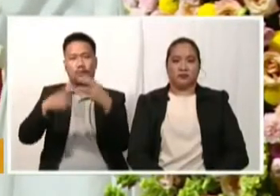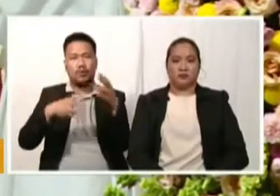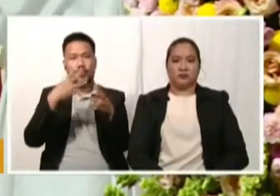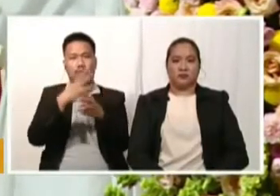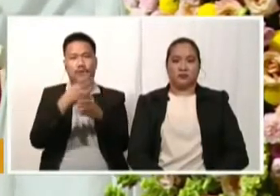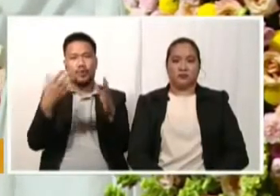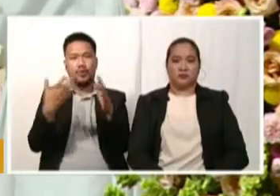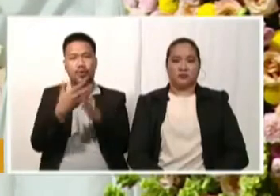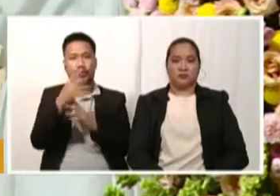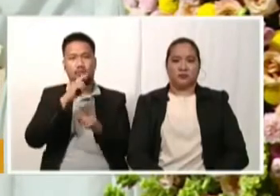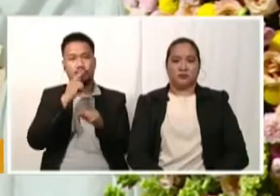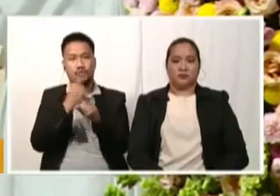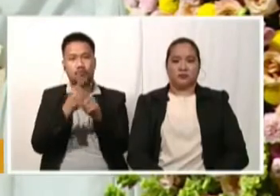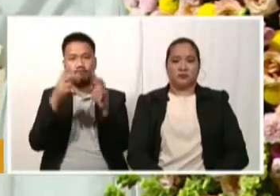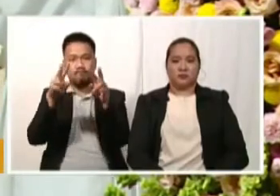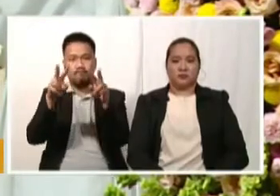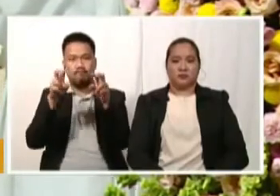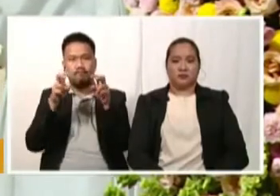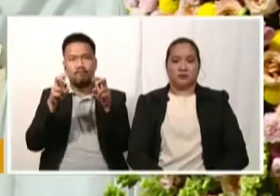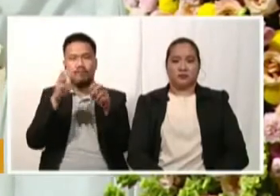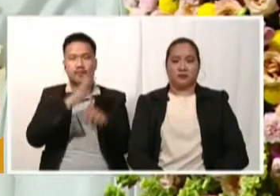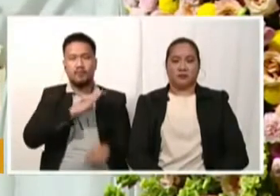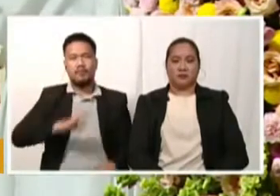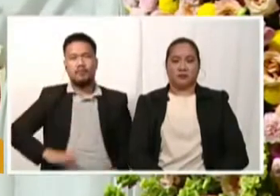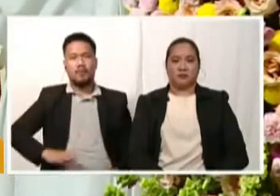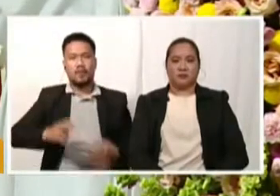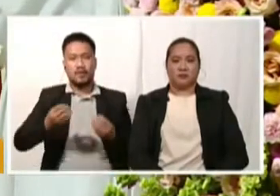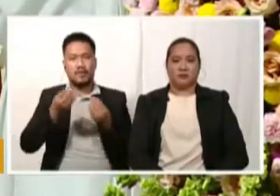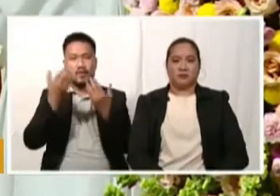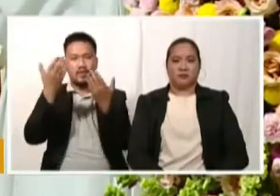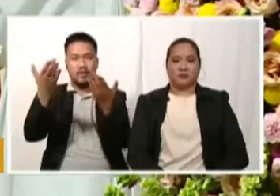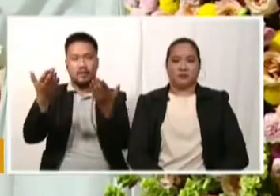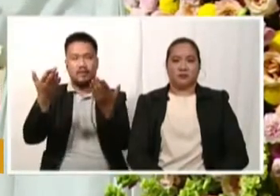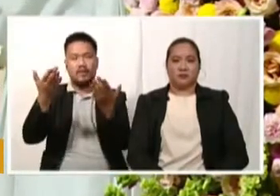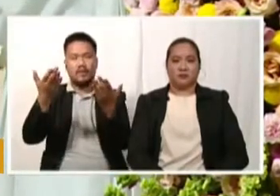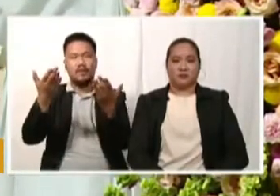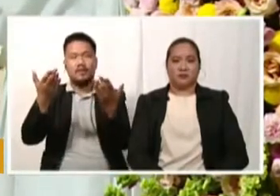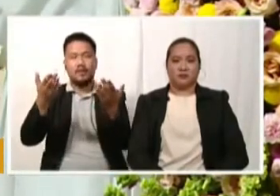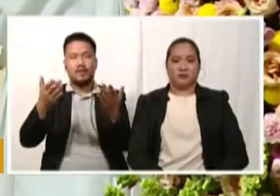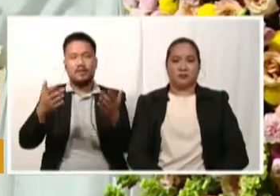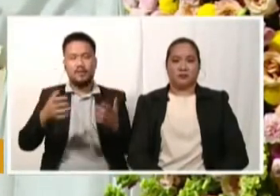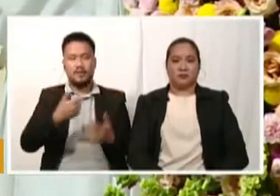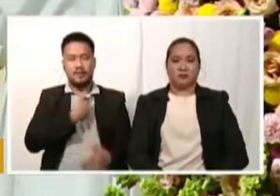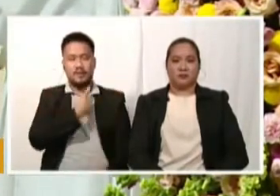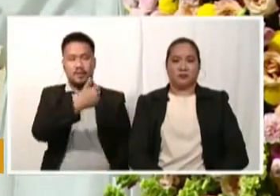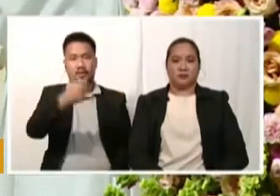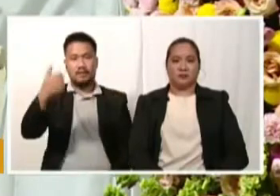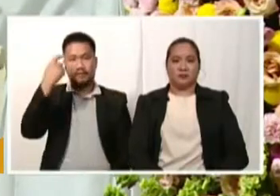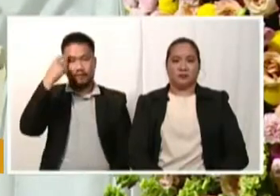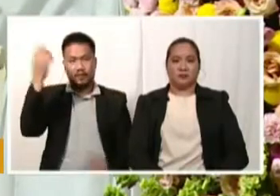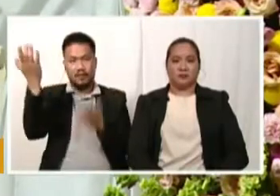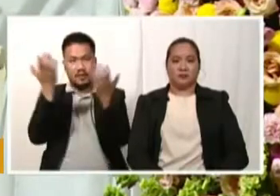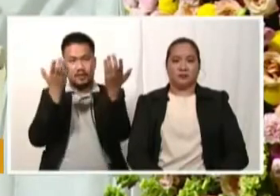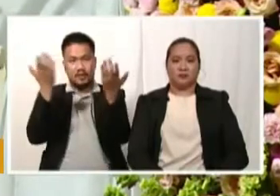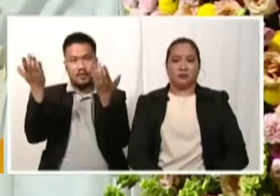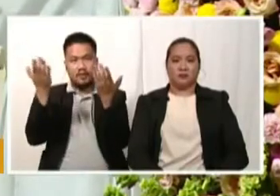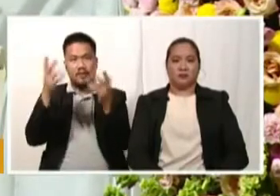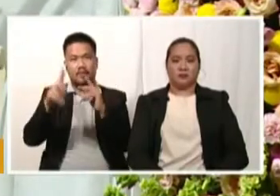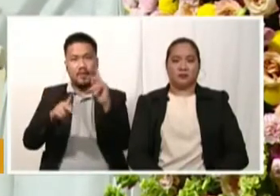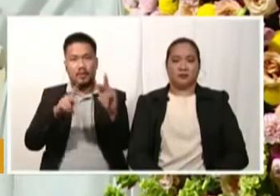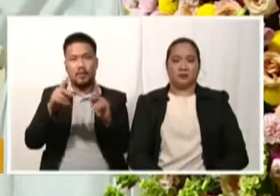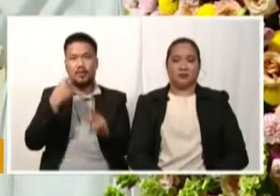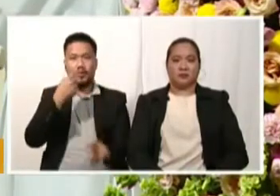genuine witnessing of Christians in their offering of themselves in the service for the life of those in